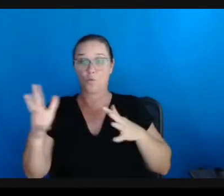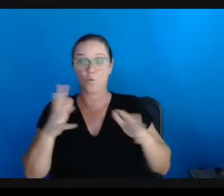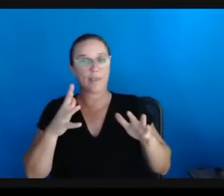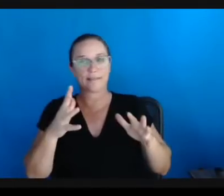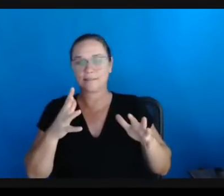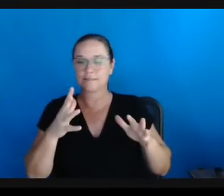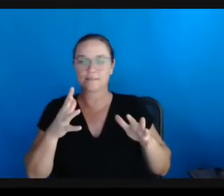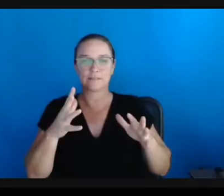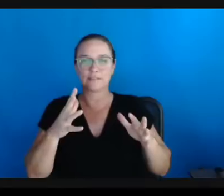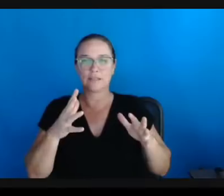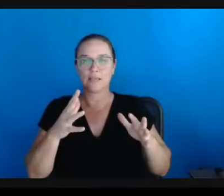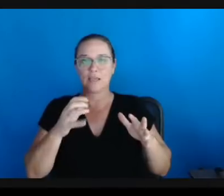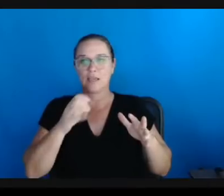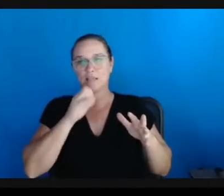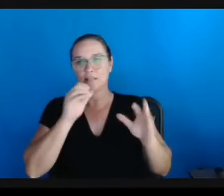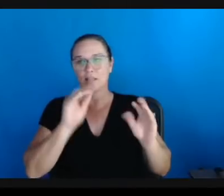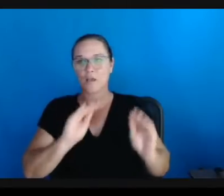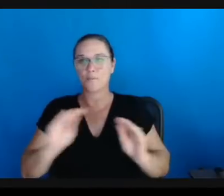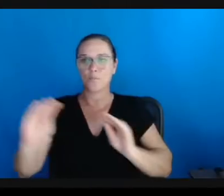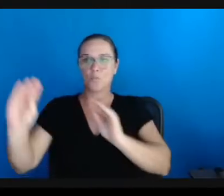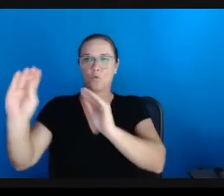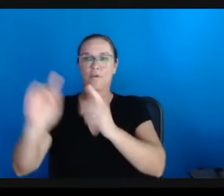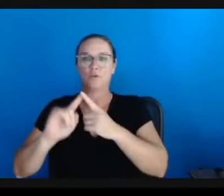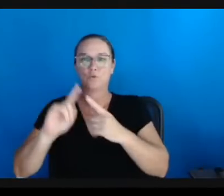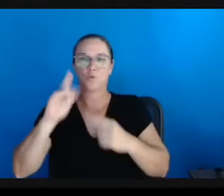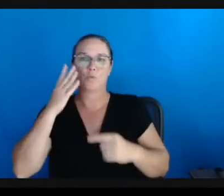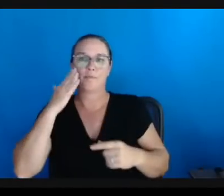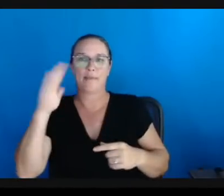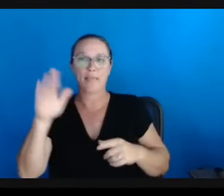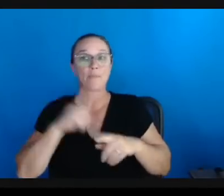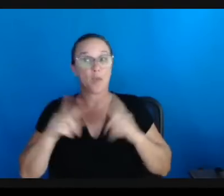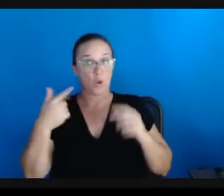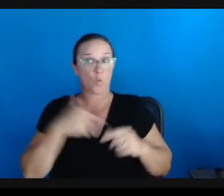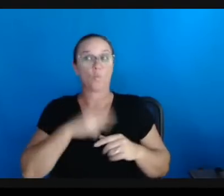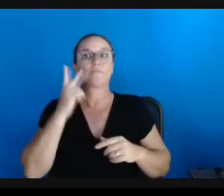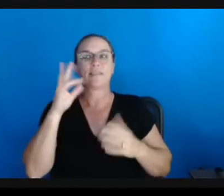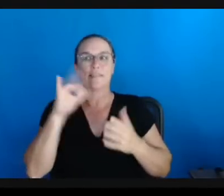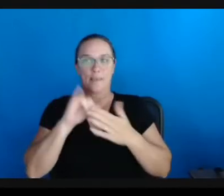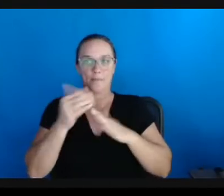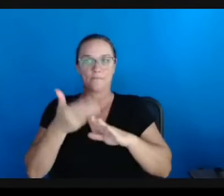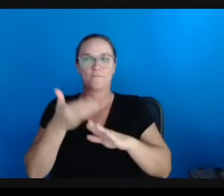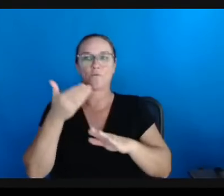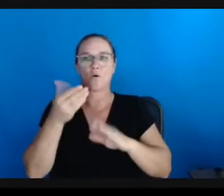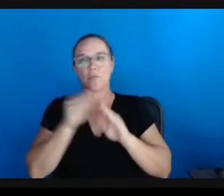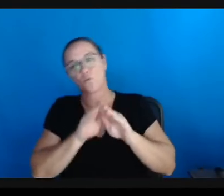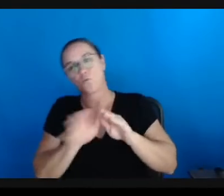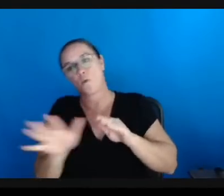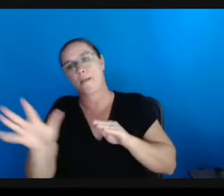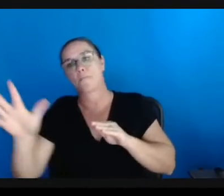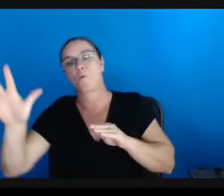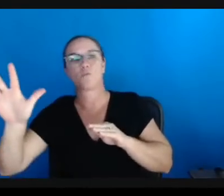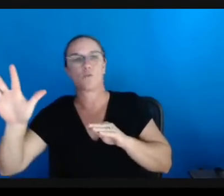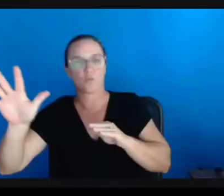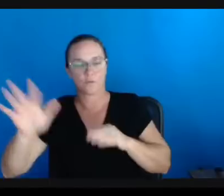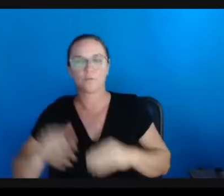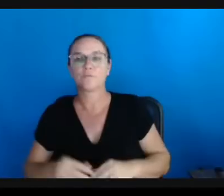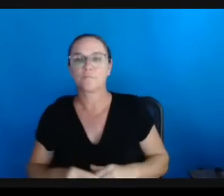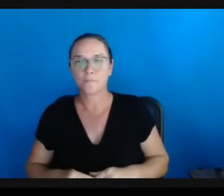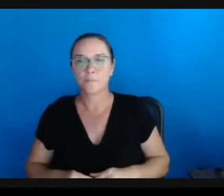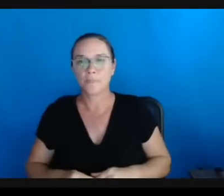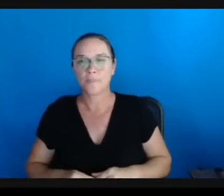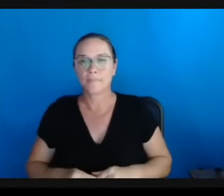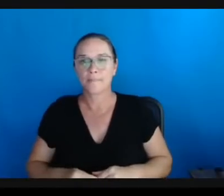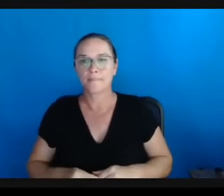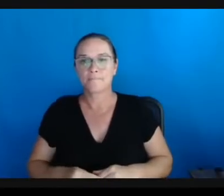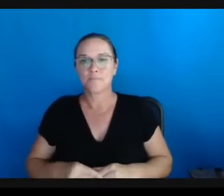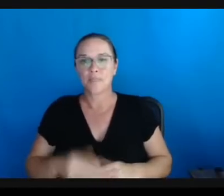the stuff moving towards the mainland, but there are times certainly where we've seen it do that and wrap all the way over. So maybe since this has been